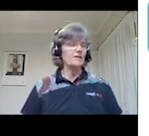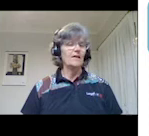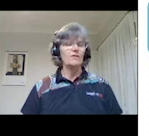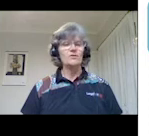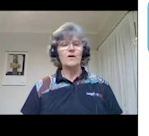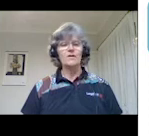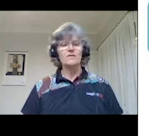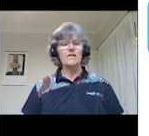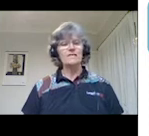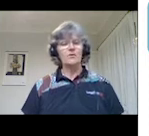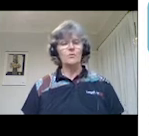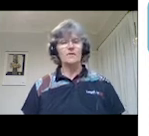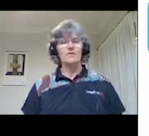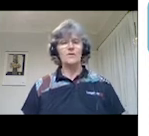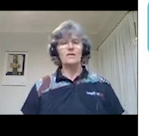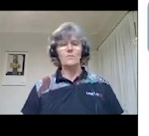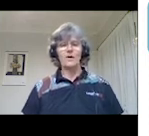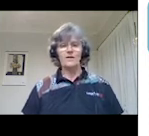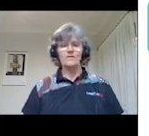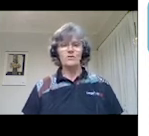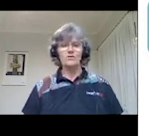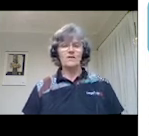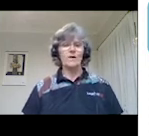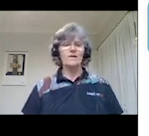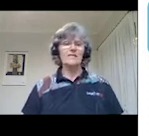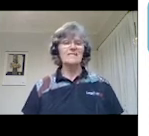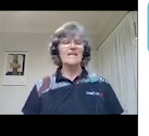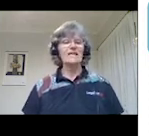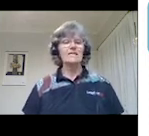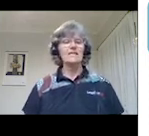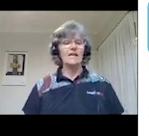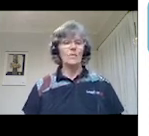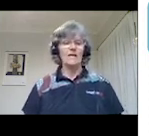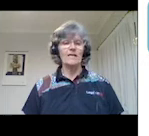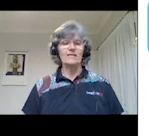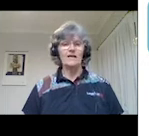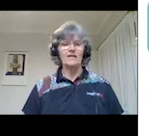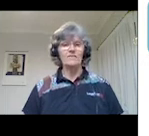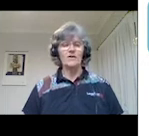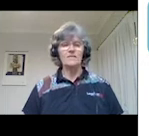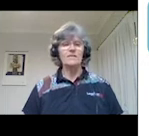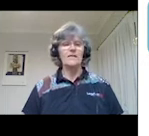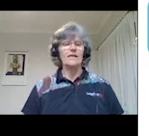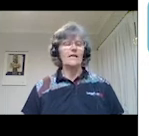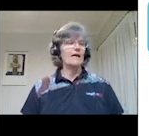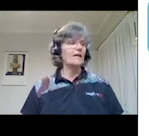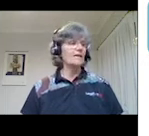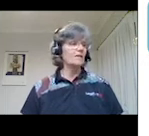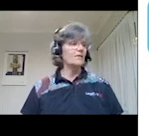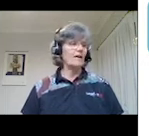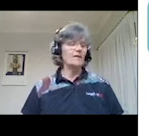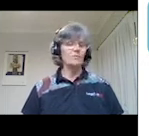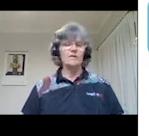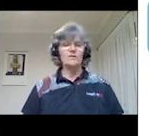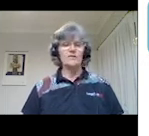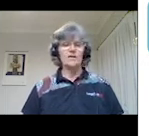fines. Those fines are being dealt with by Revenue New South Wales in exactly the same way as other fines that